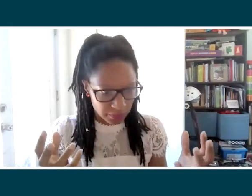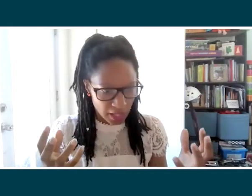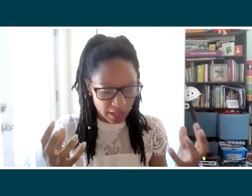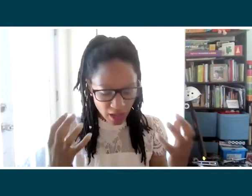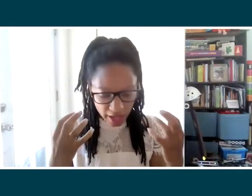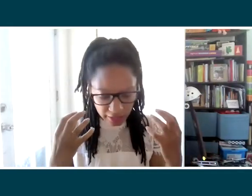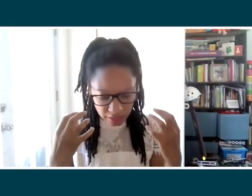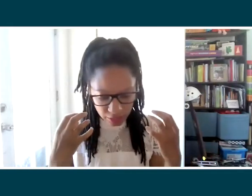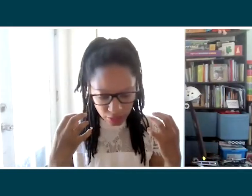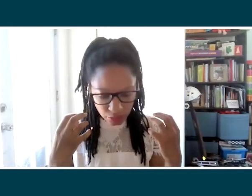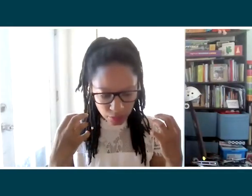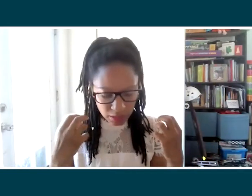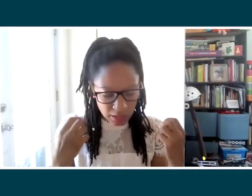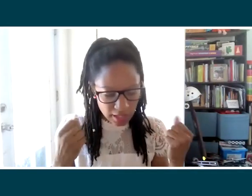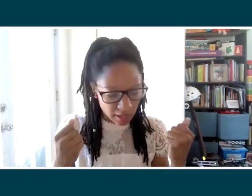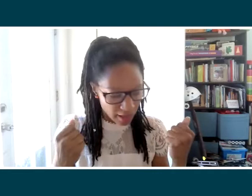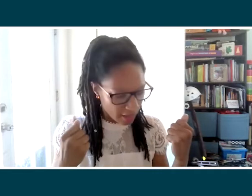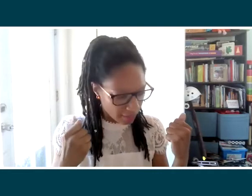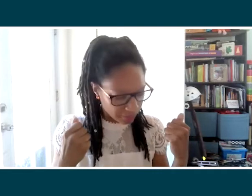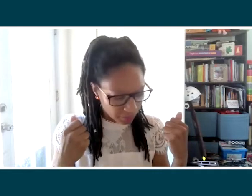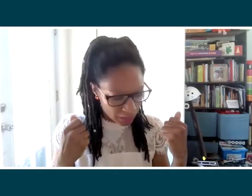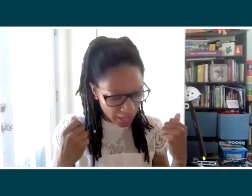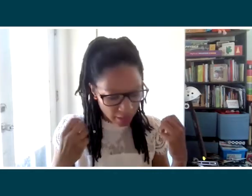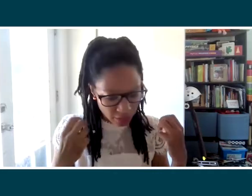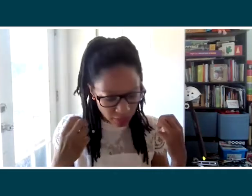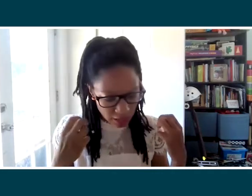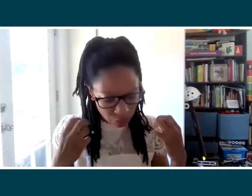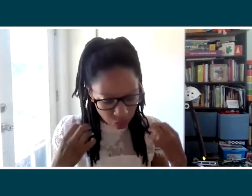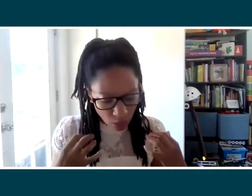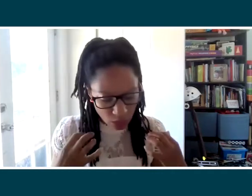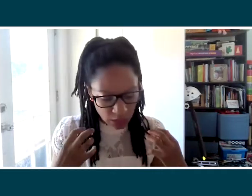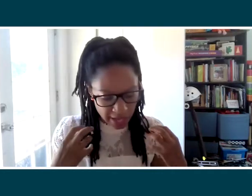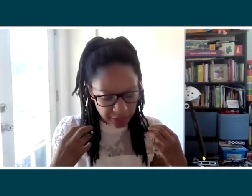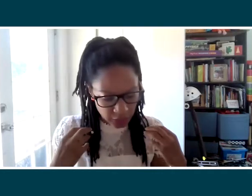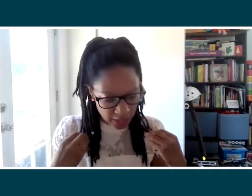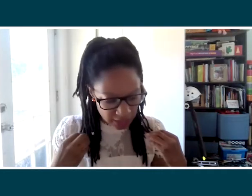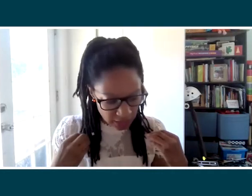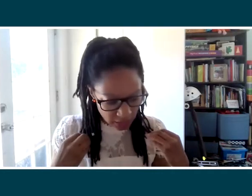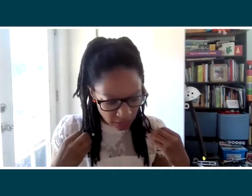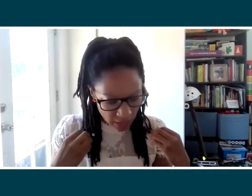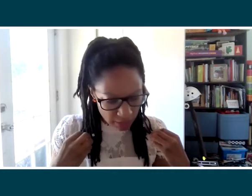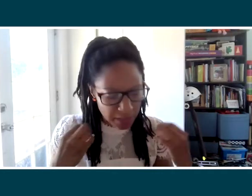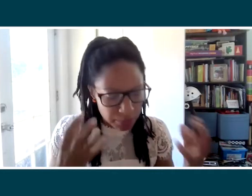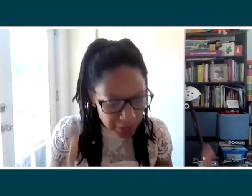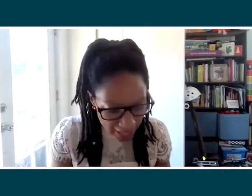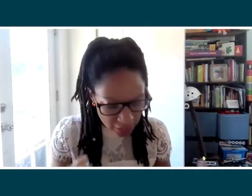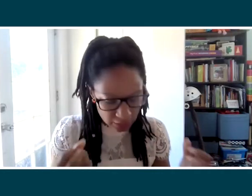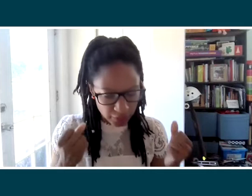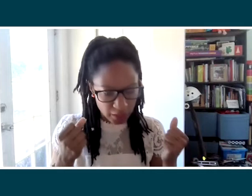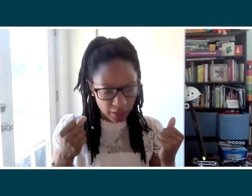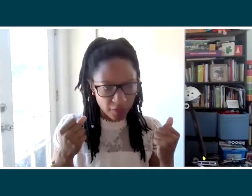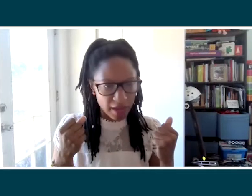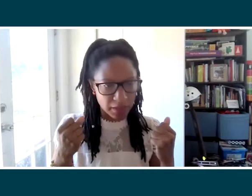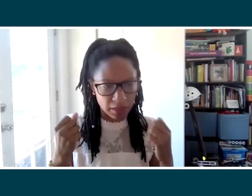themselves and not to think of their role as just being